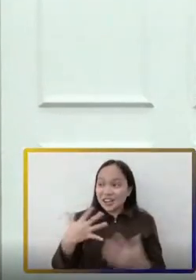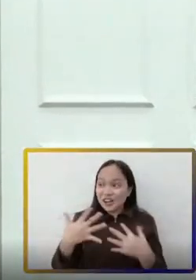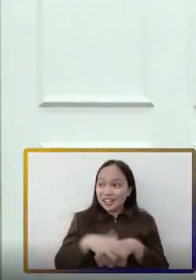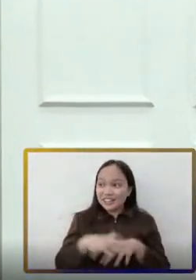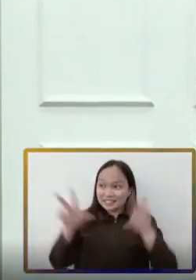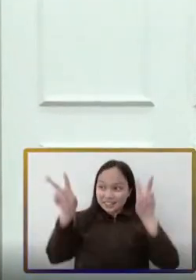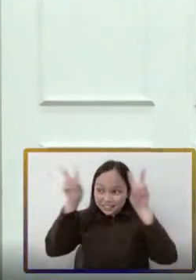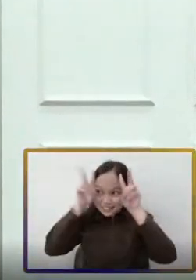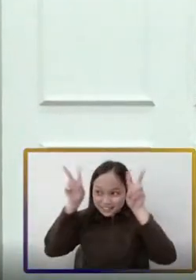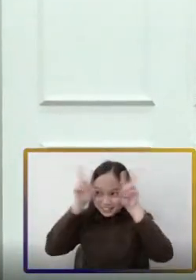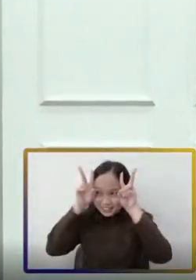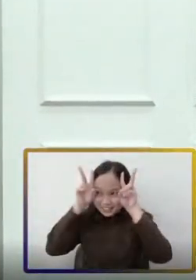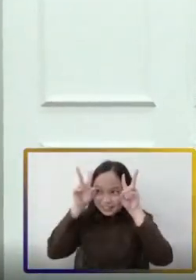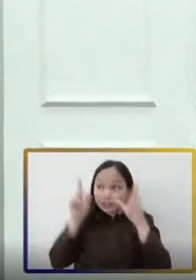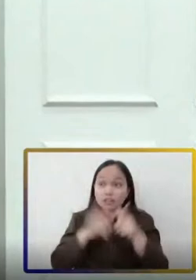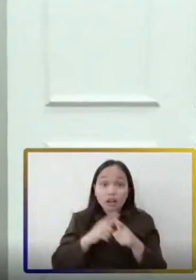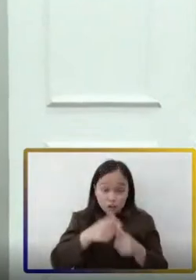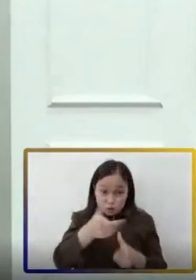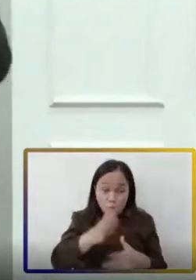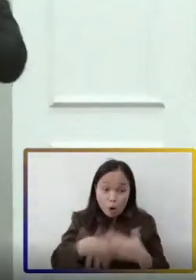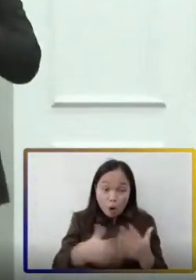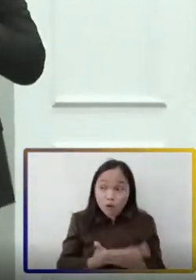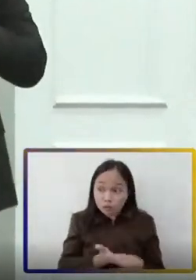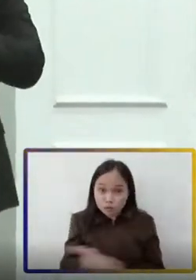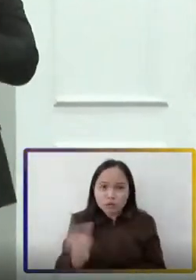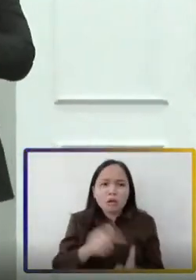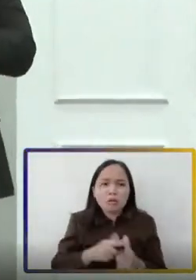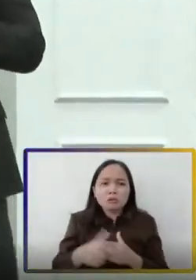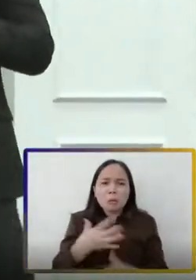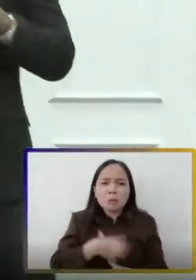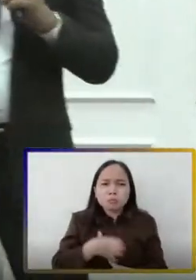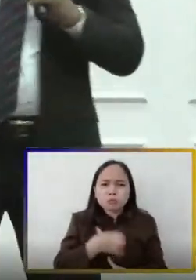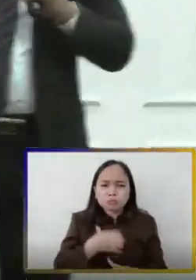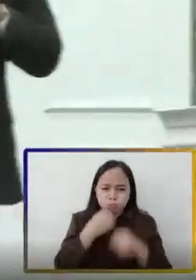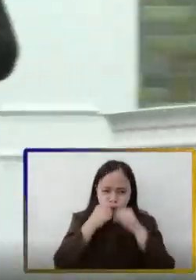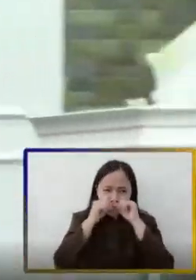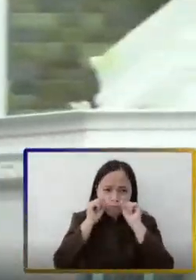Lahat na nandiyan, tapos re-reklamo ka pa, sisimasimangon ka pa?